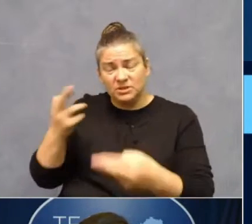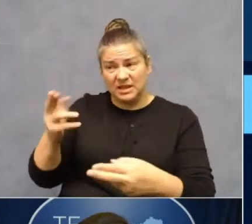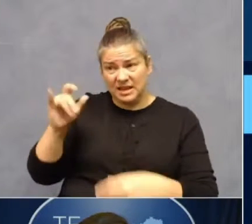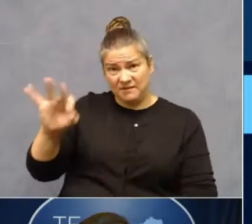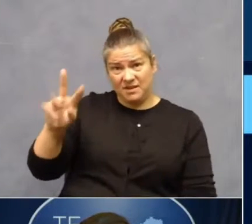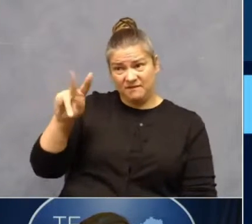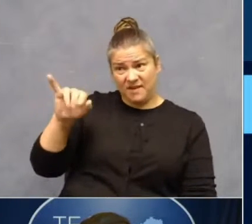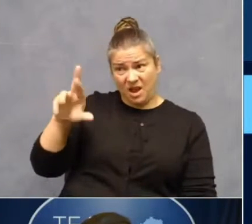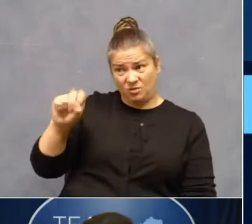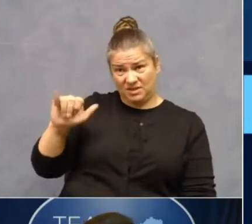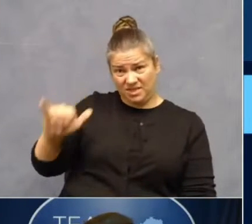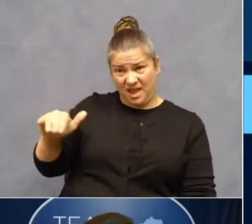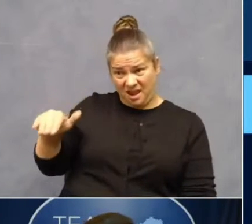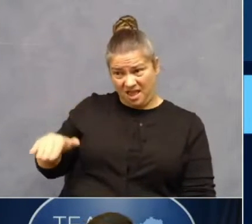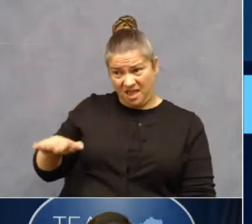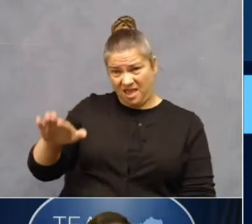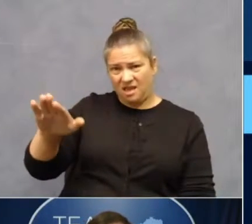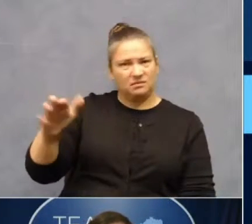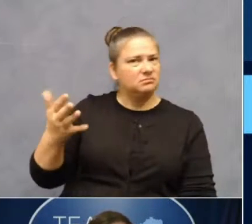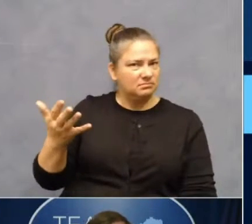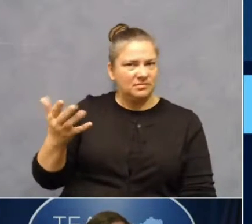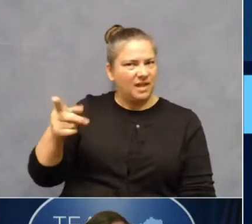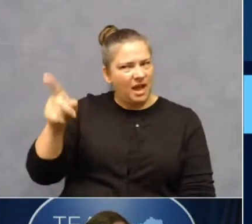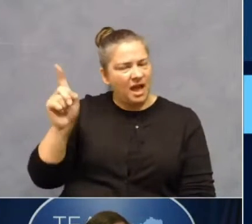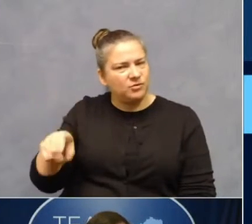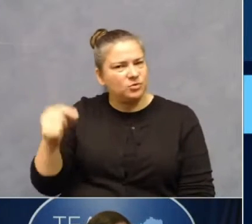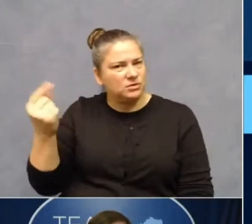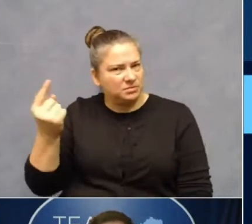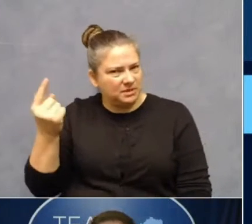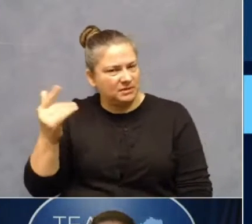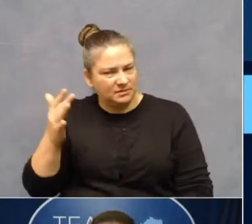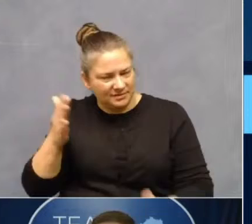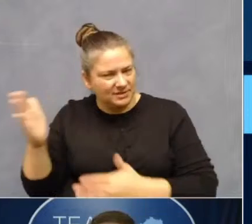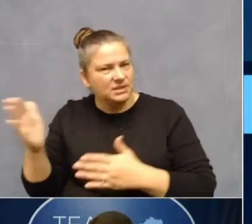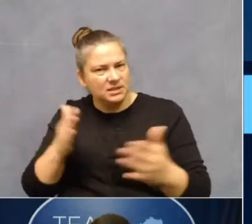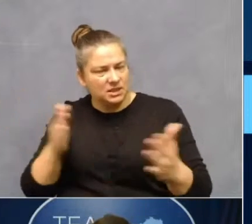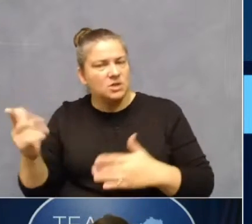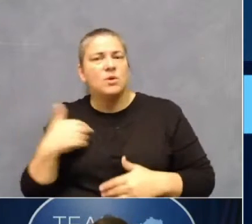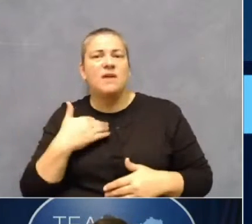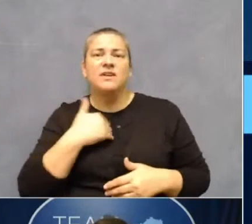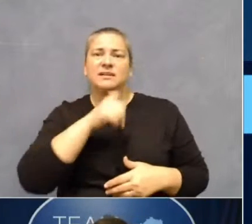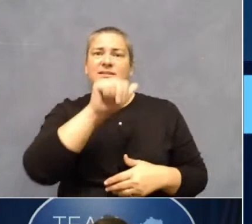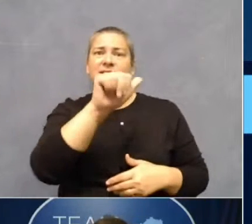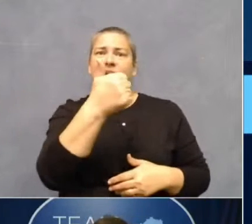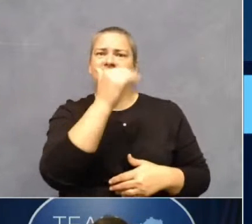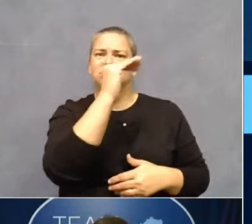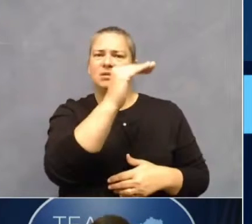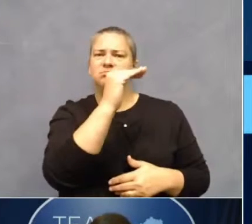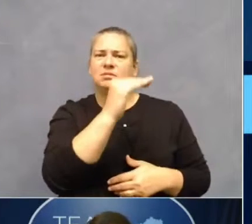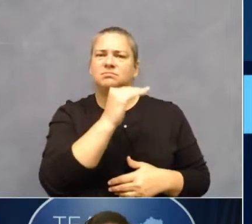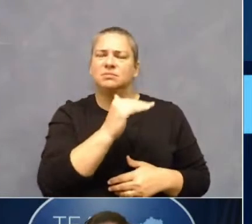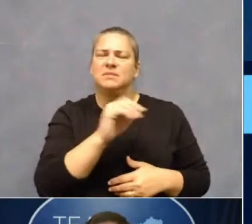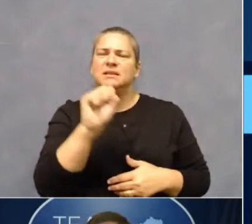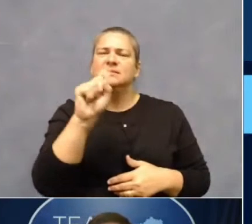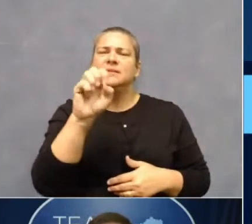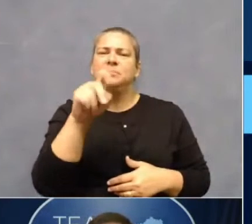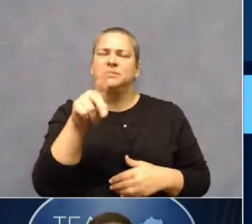they ought to be paused. And finally, we put together an easy-to-use 10 steps on how we defeat